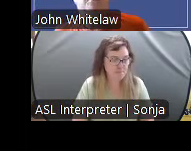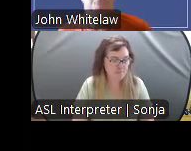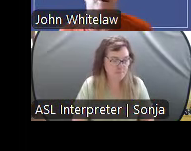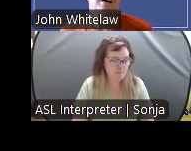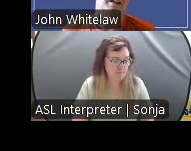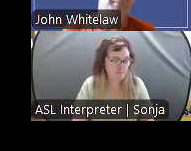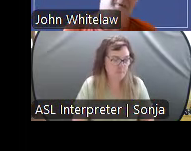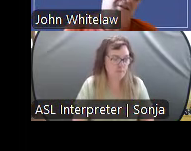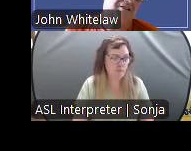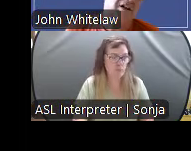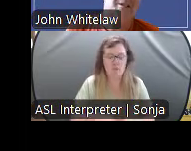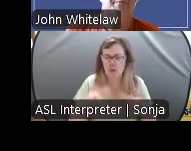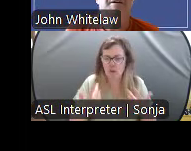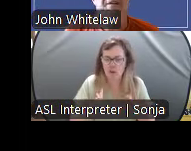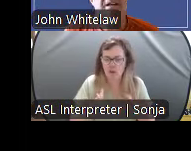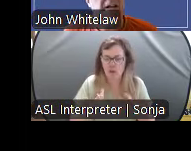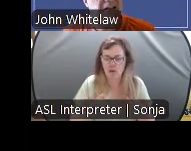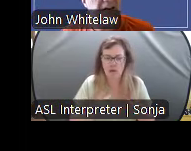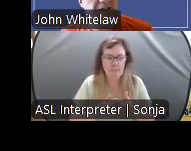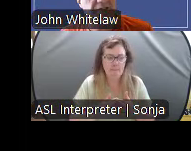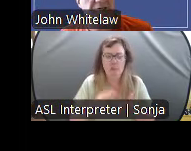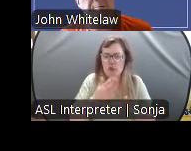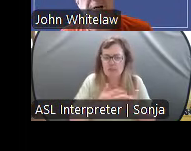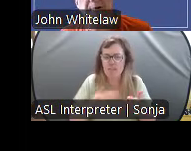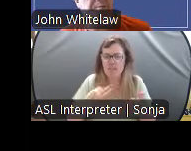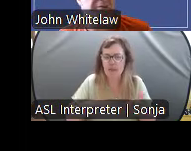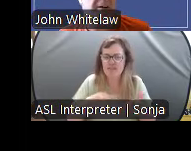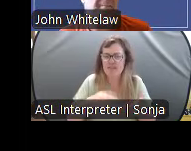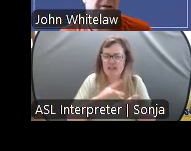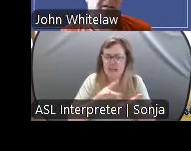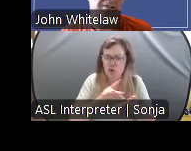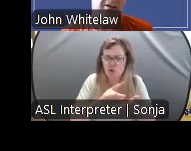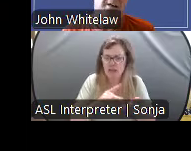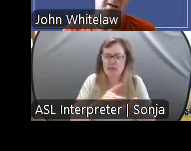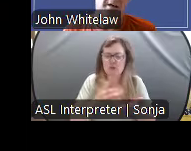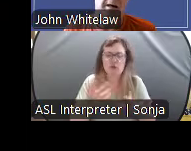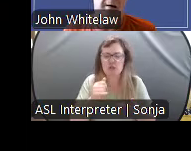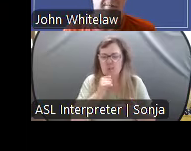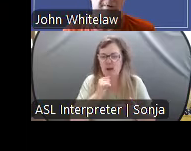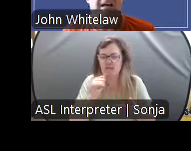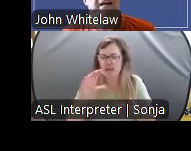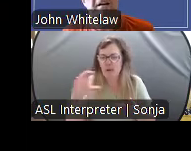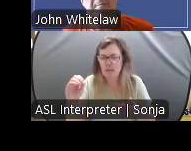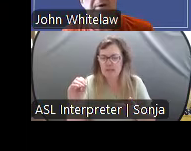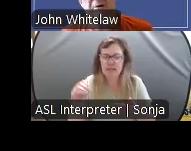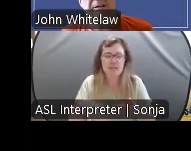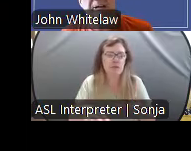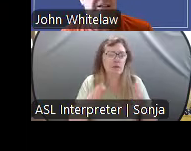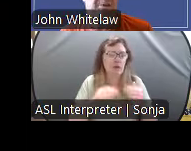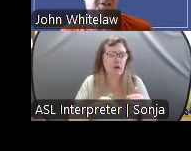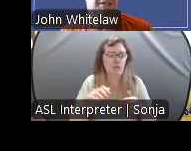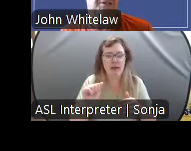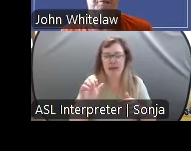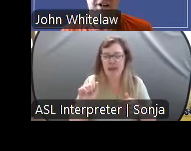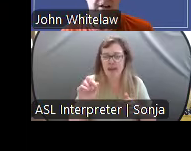How do you run the numbers? There are some benefit calculators. They're all put out by private companies. The AARP one, last